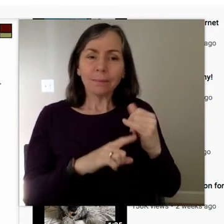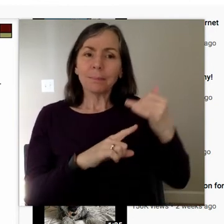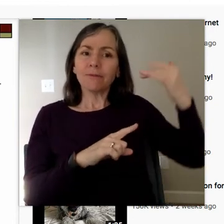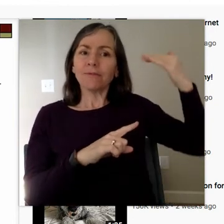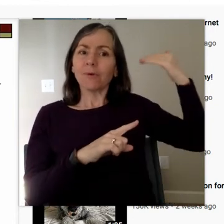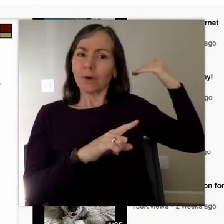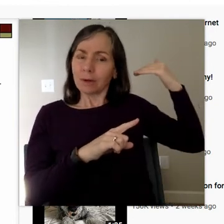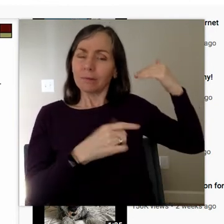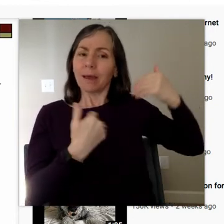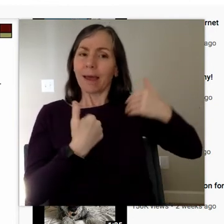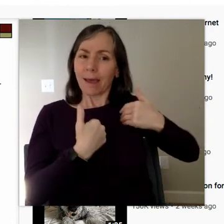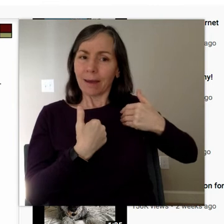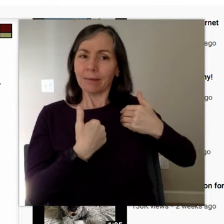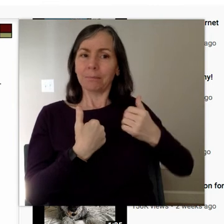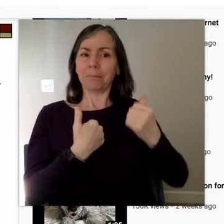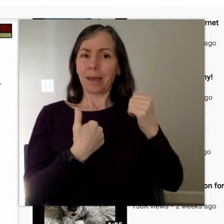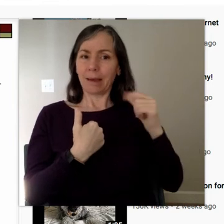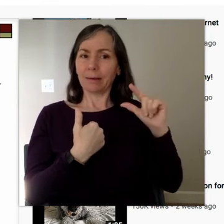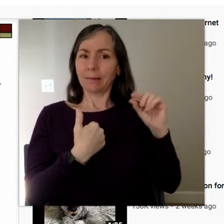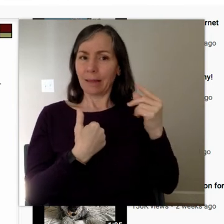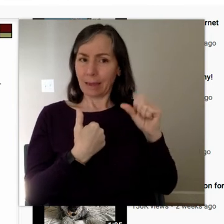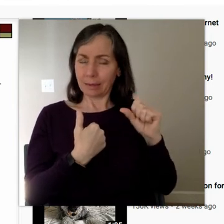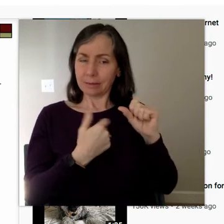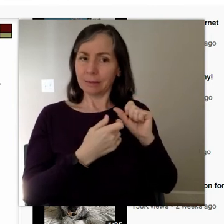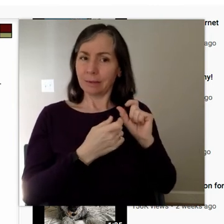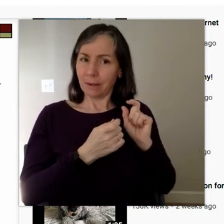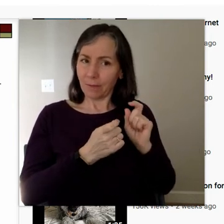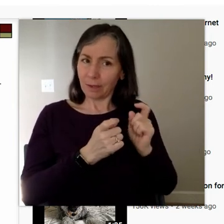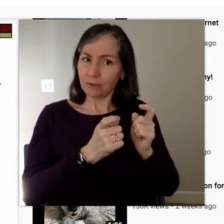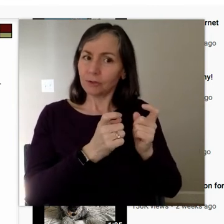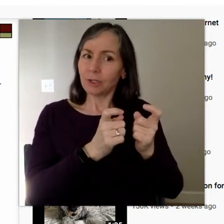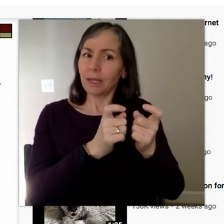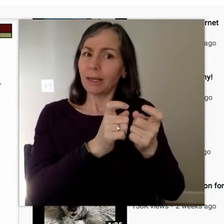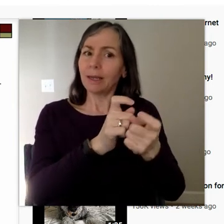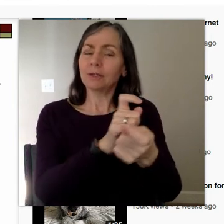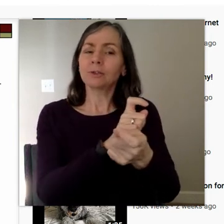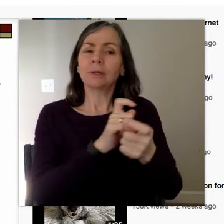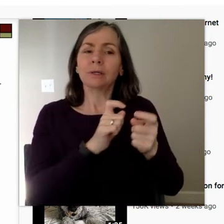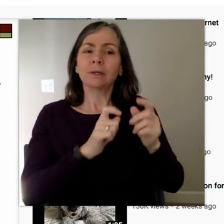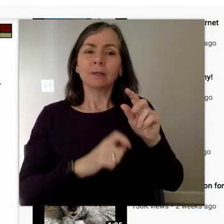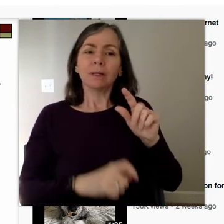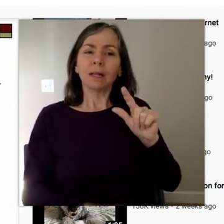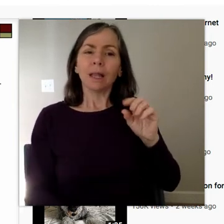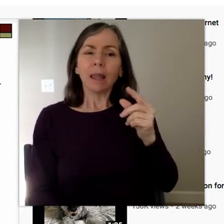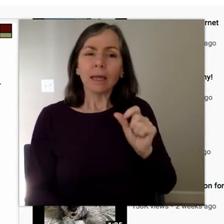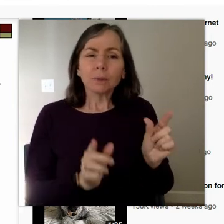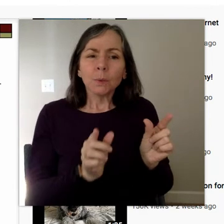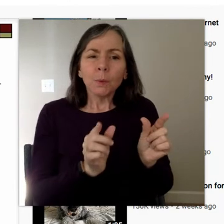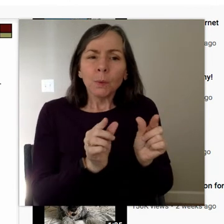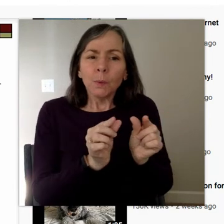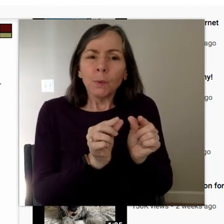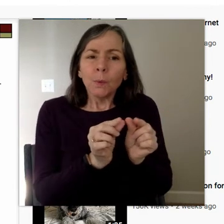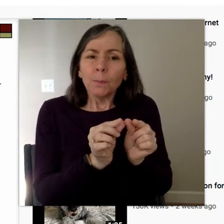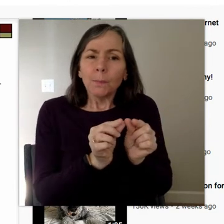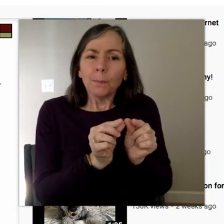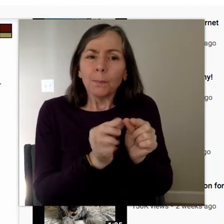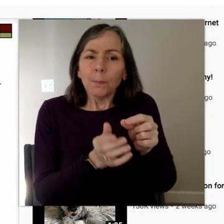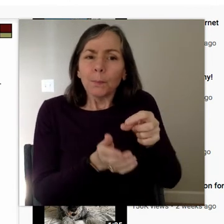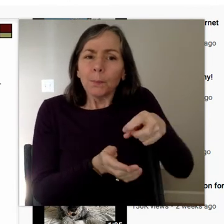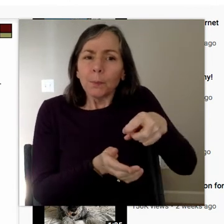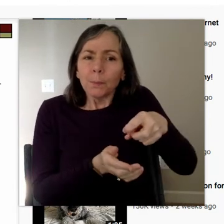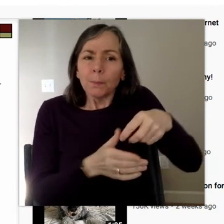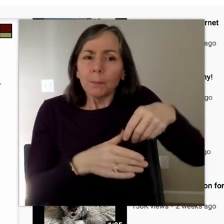it changed, and so that the leg bones got smaller and smaller until they are just so teeny tiny that they're